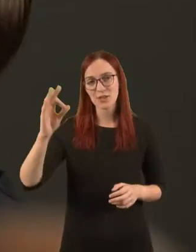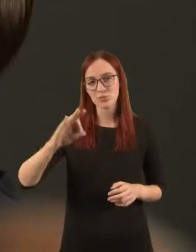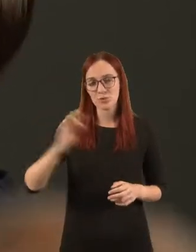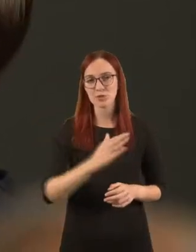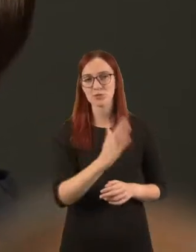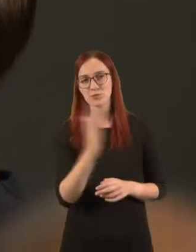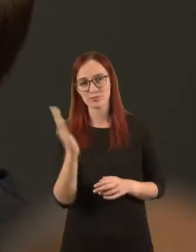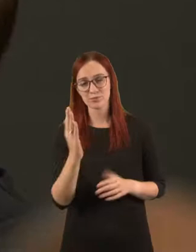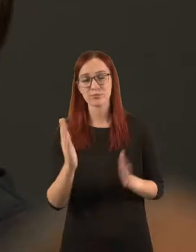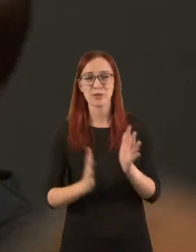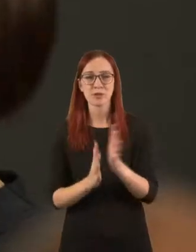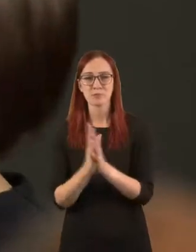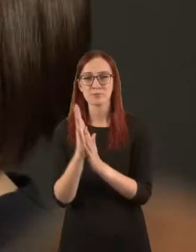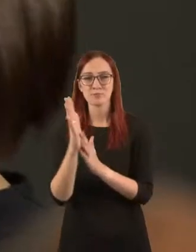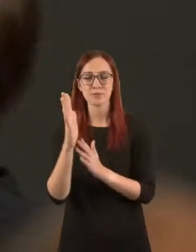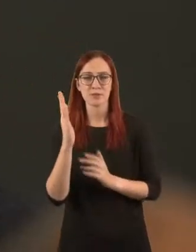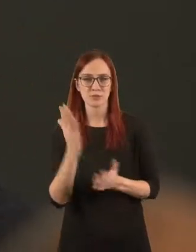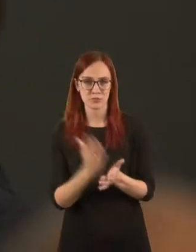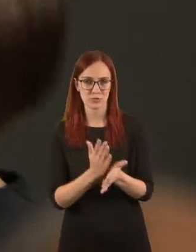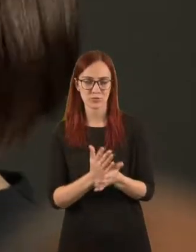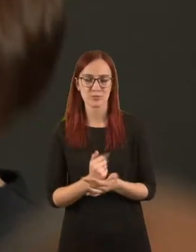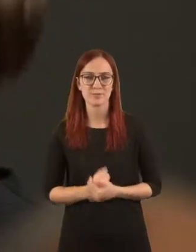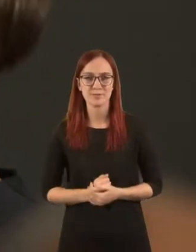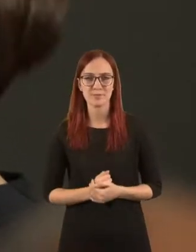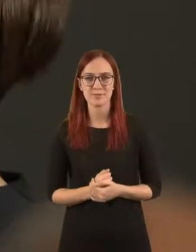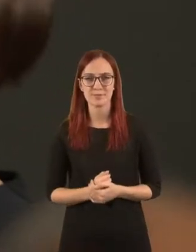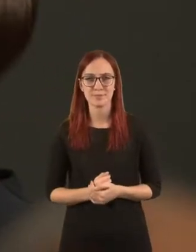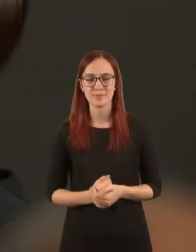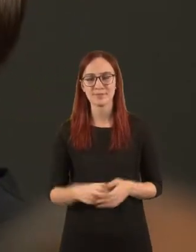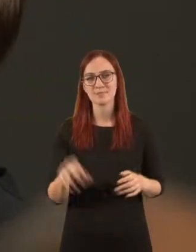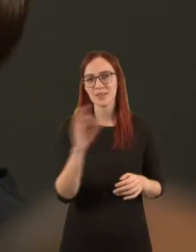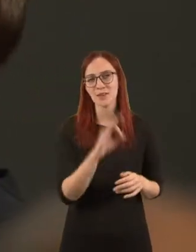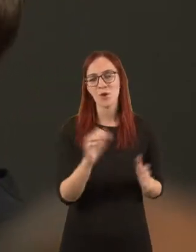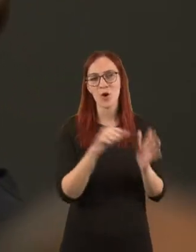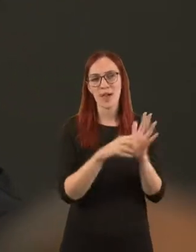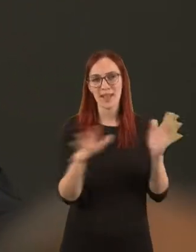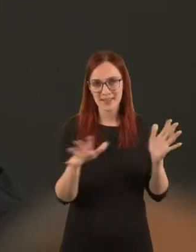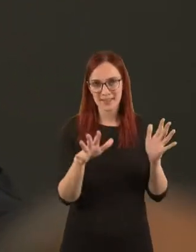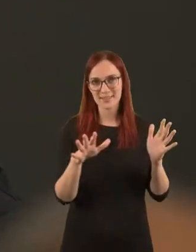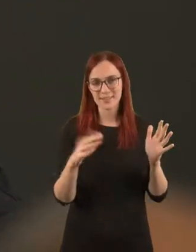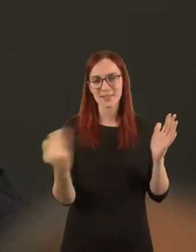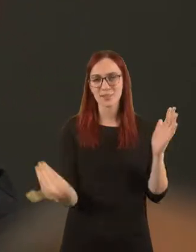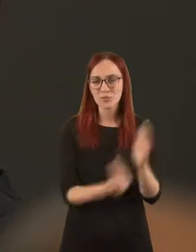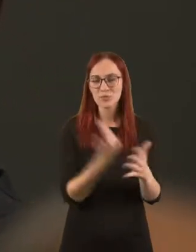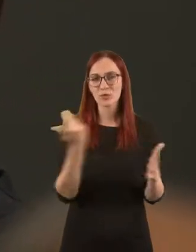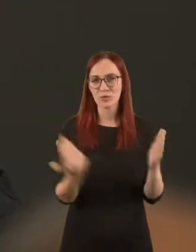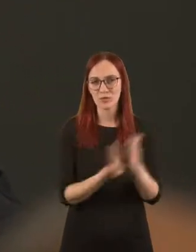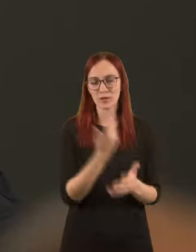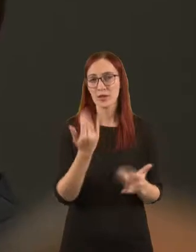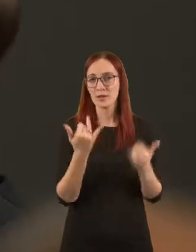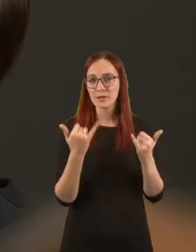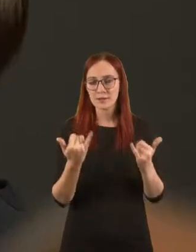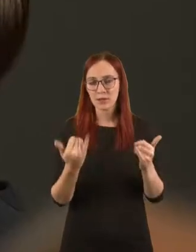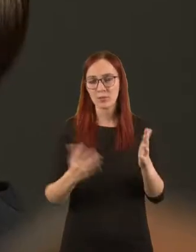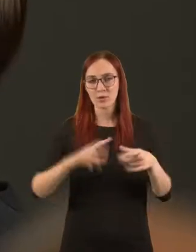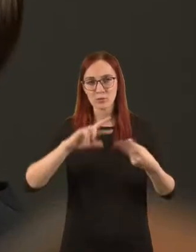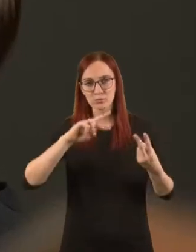in Lithuania, but about 40%. So there is a goal, and please don't